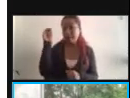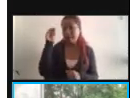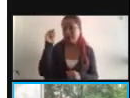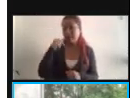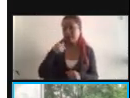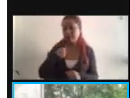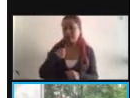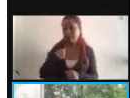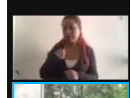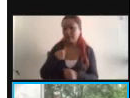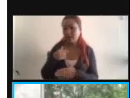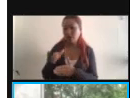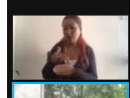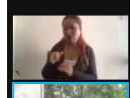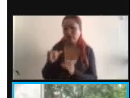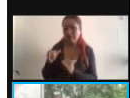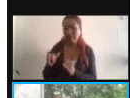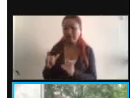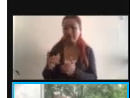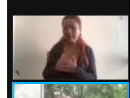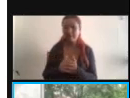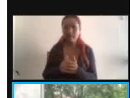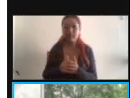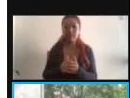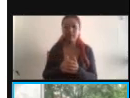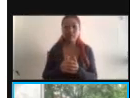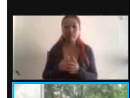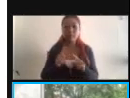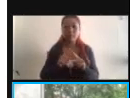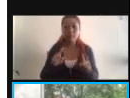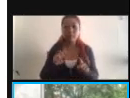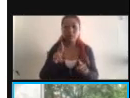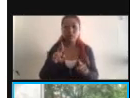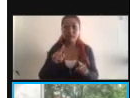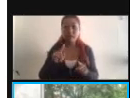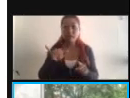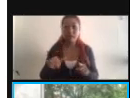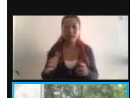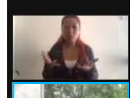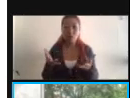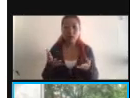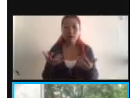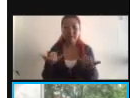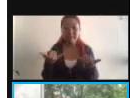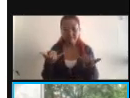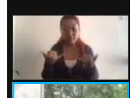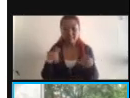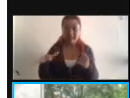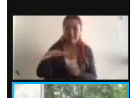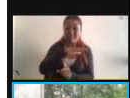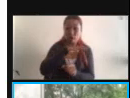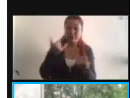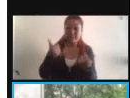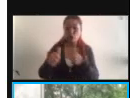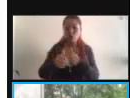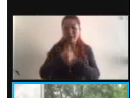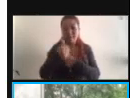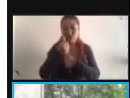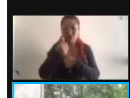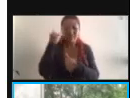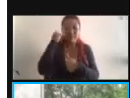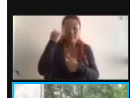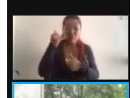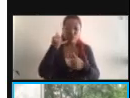same enthusiasm, but the reality of the space is still a hazardous environment. Once we leave the Earth